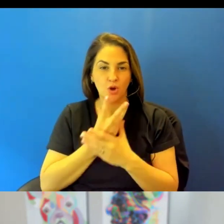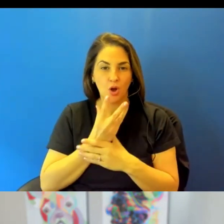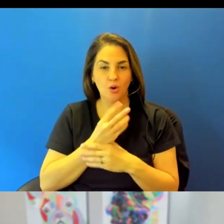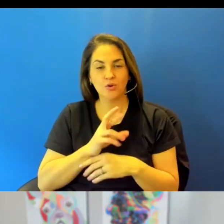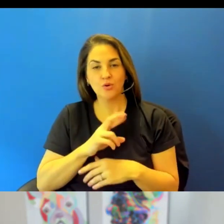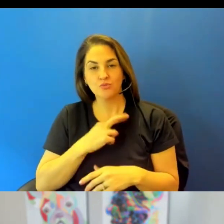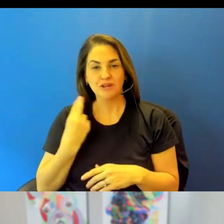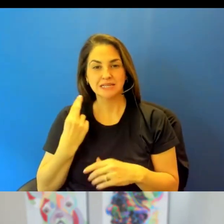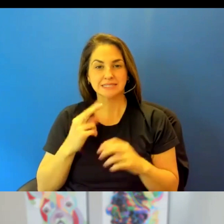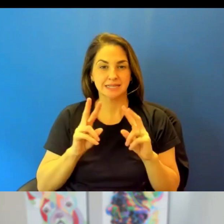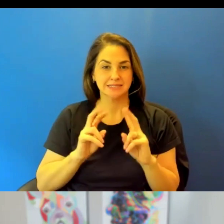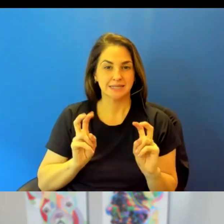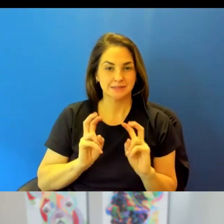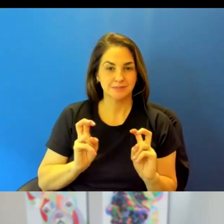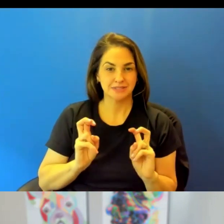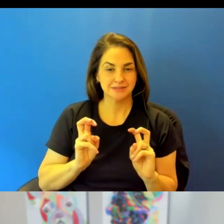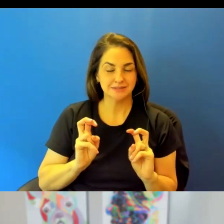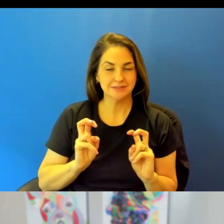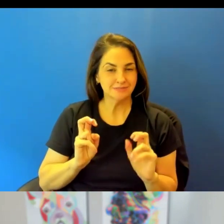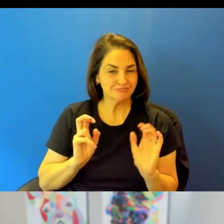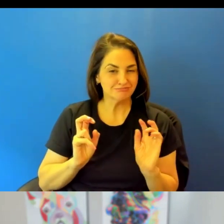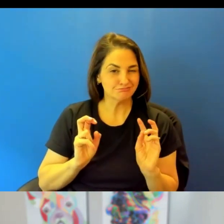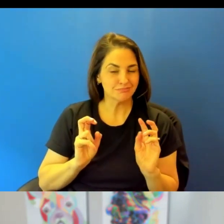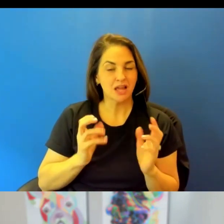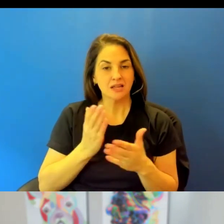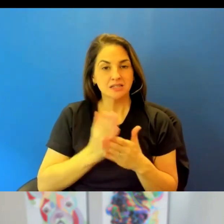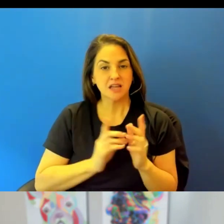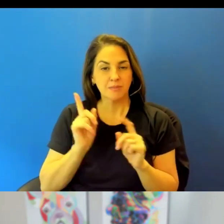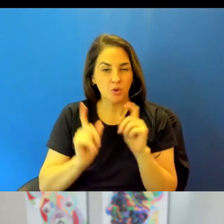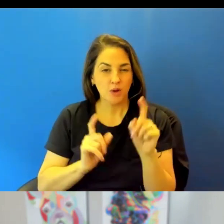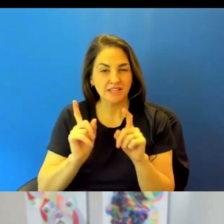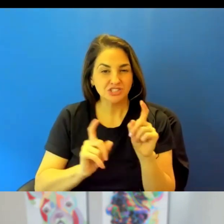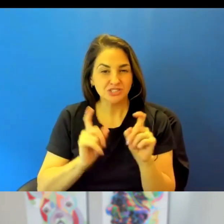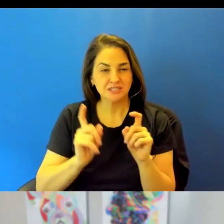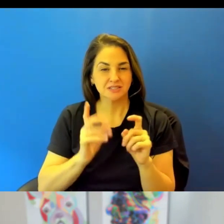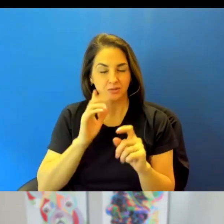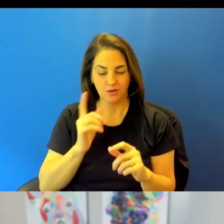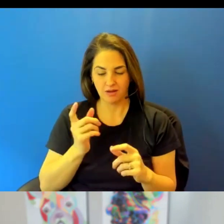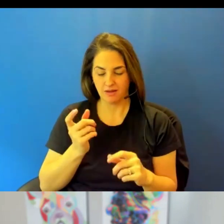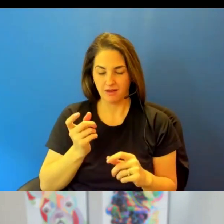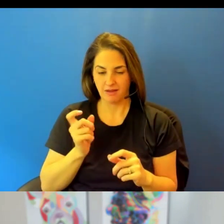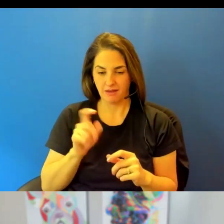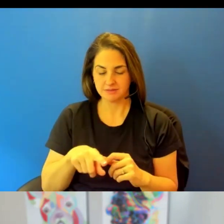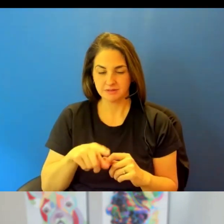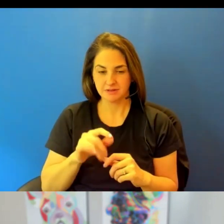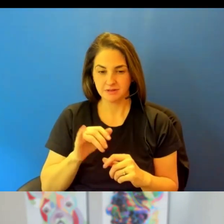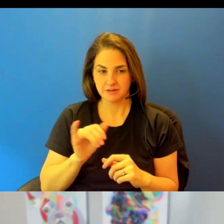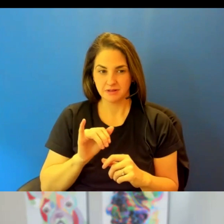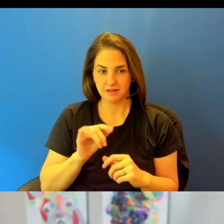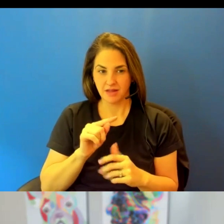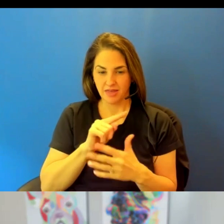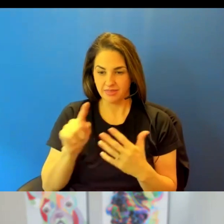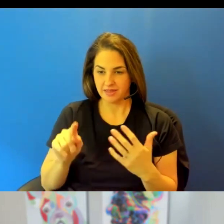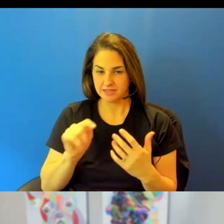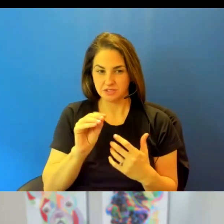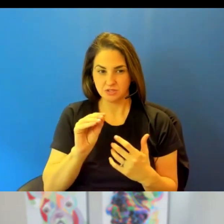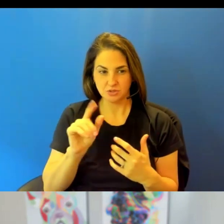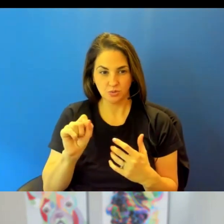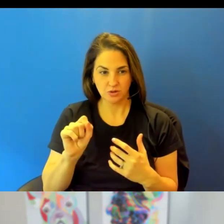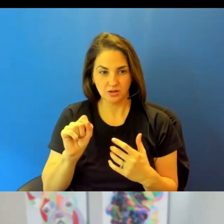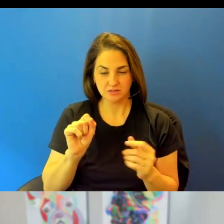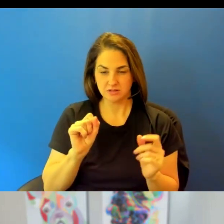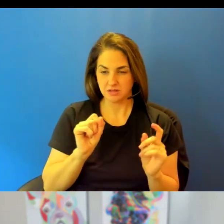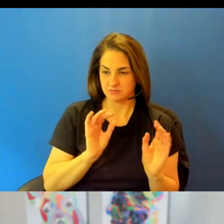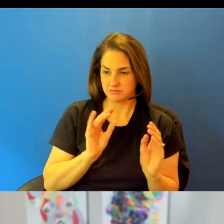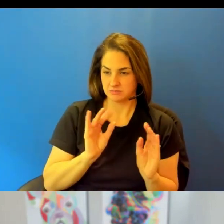assessment tool that we've built, which is just a series of questions we're going to kind of ask ourselves about these tools to